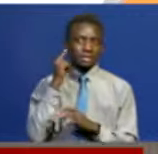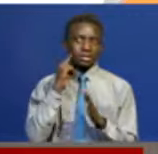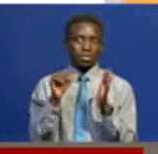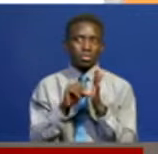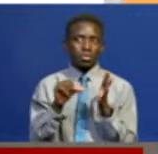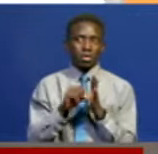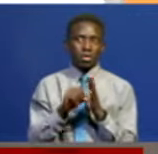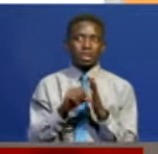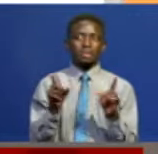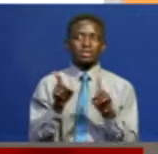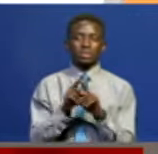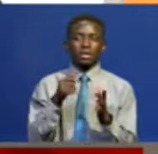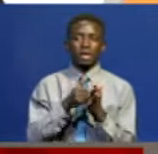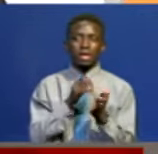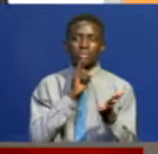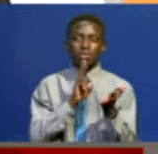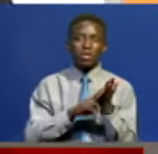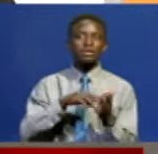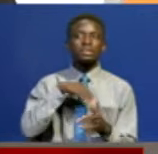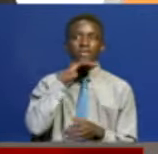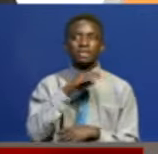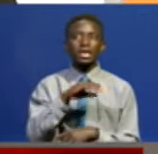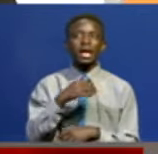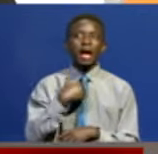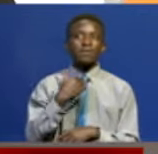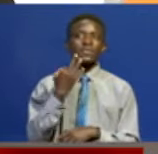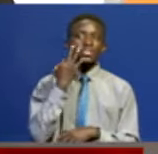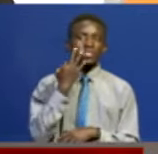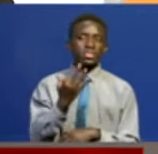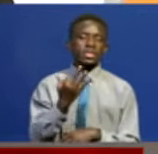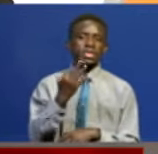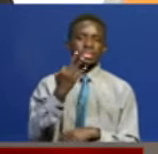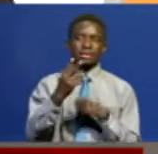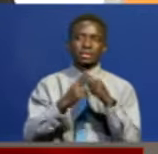5,689 reported deaths. We have